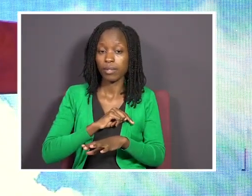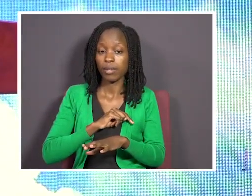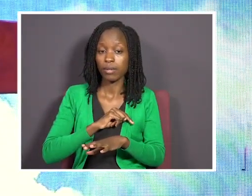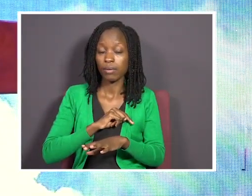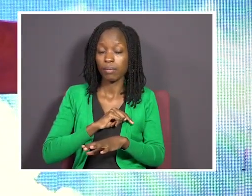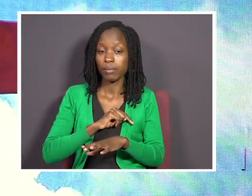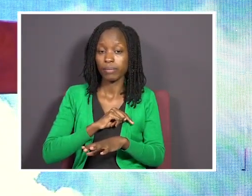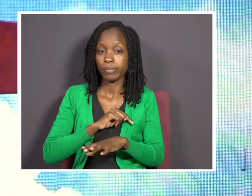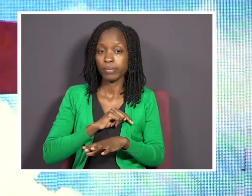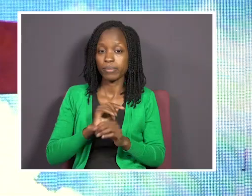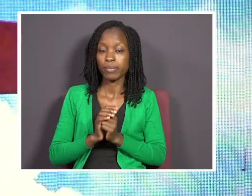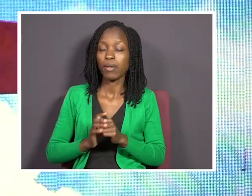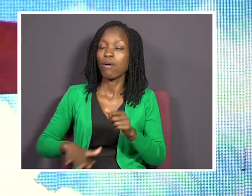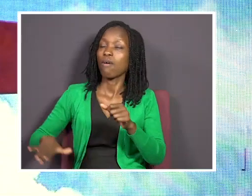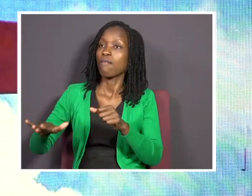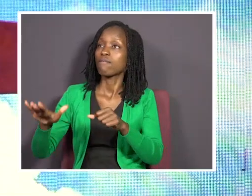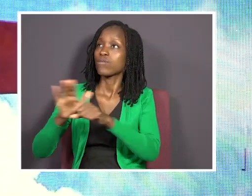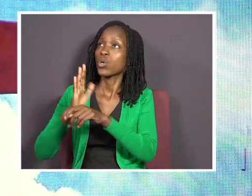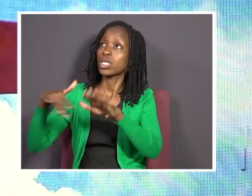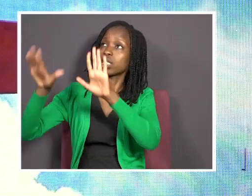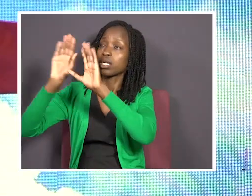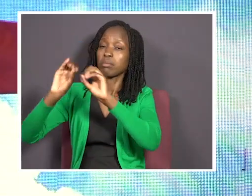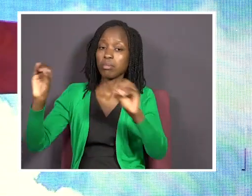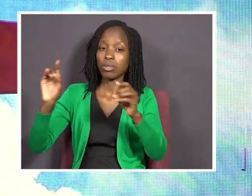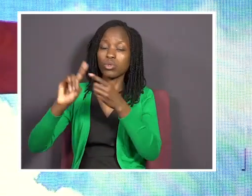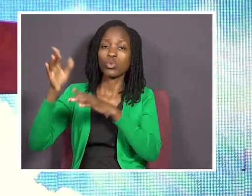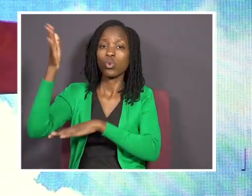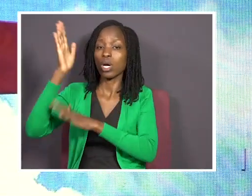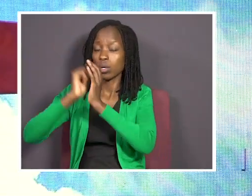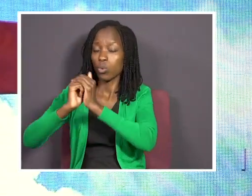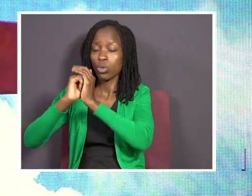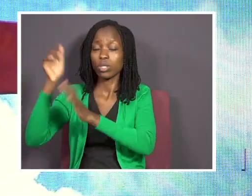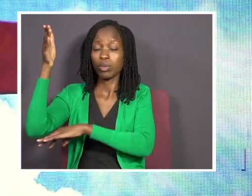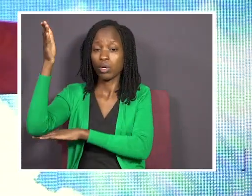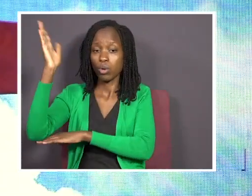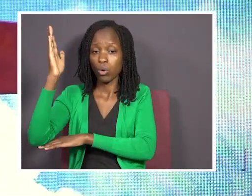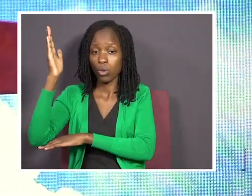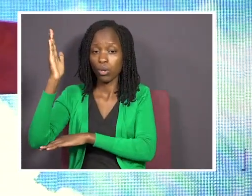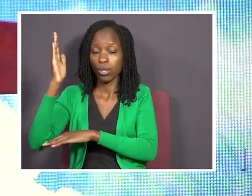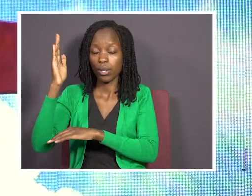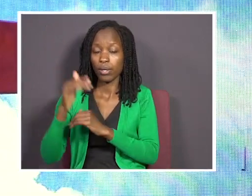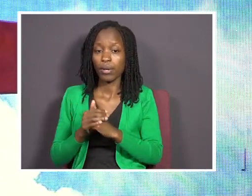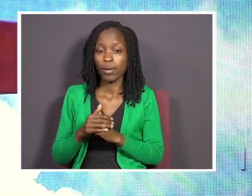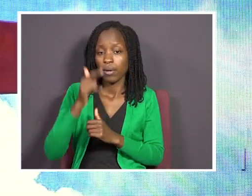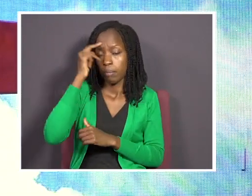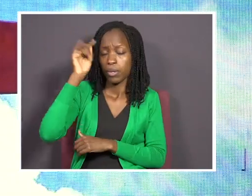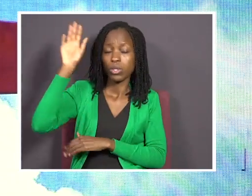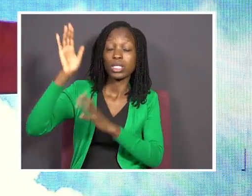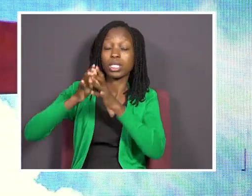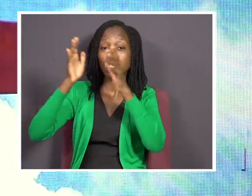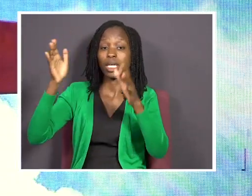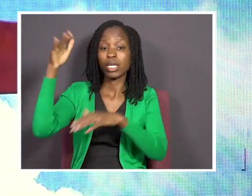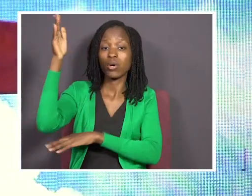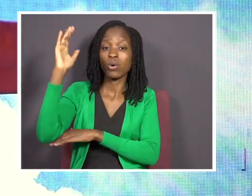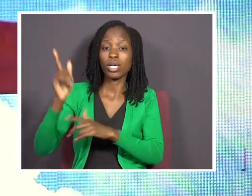to, you know, to this relationship of adoration and devotion to God out of the fact that He is a